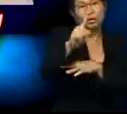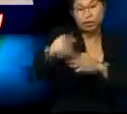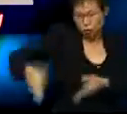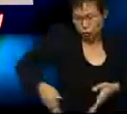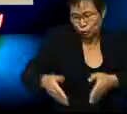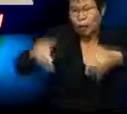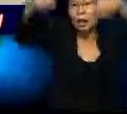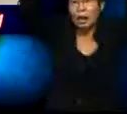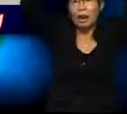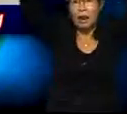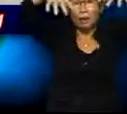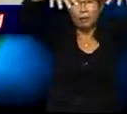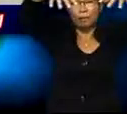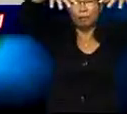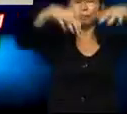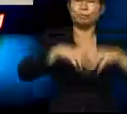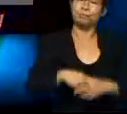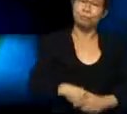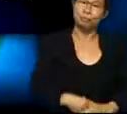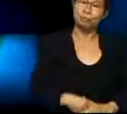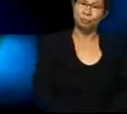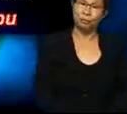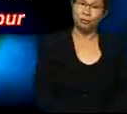street lamps in Penang were lit.